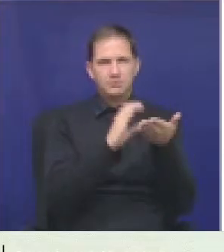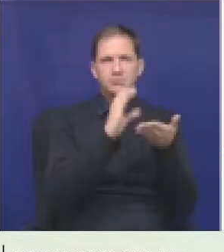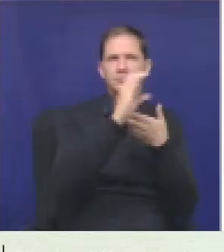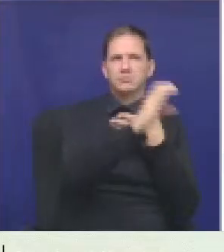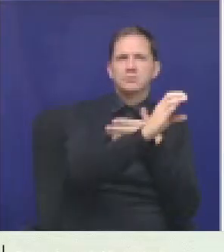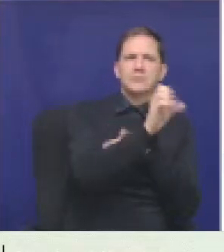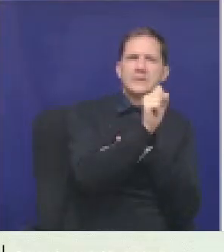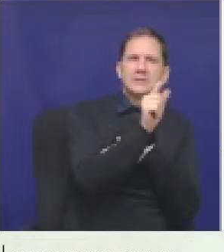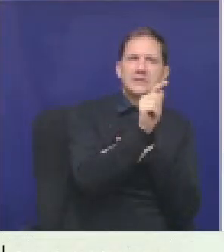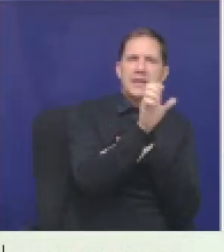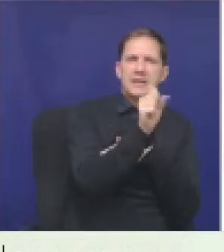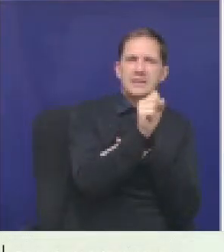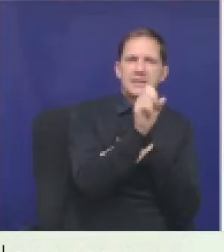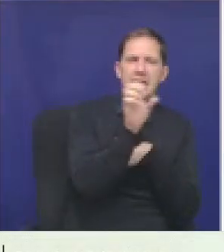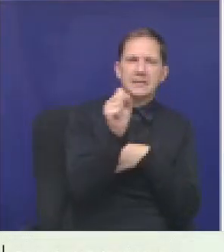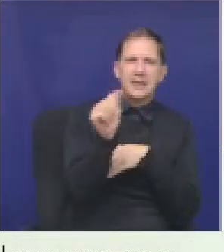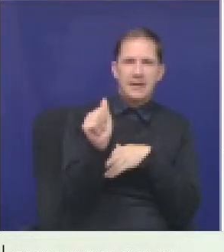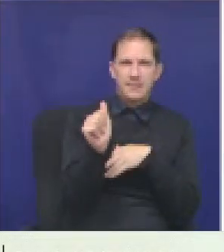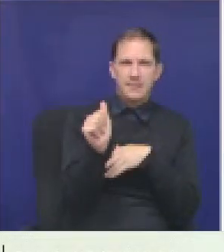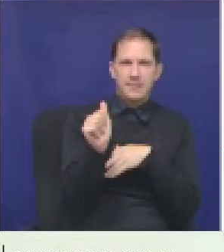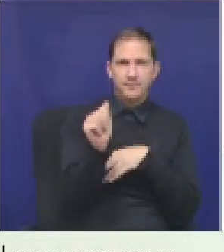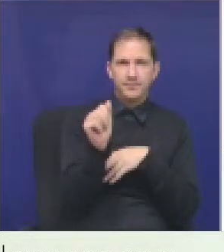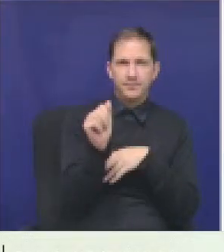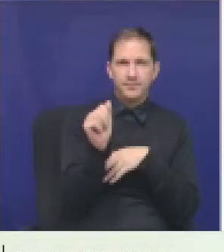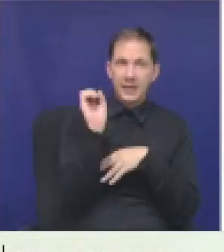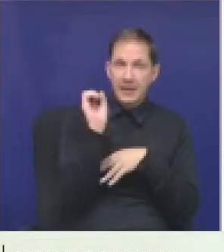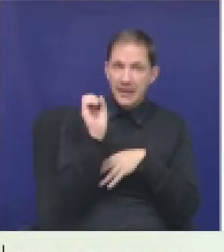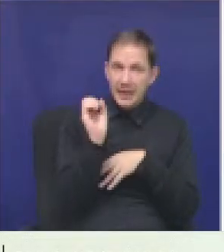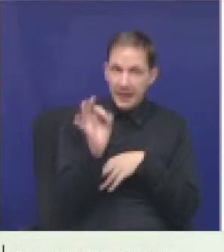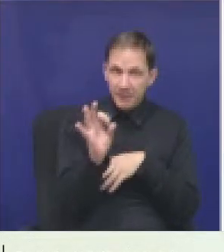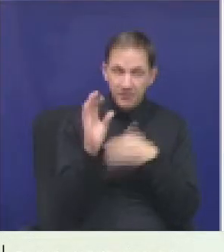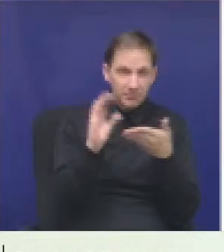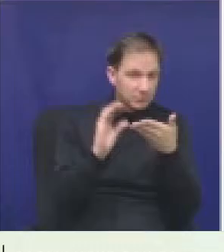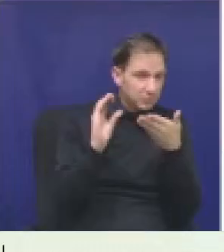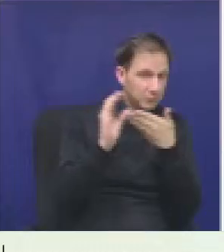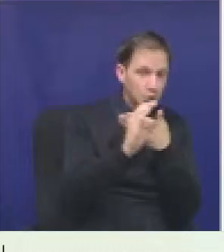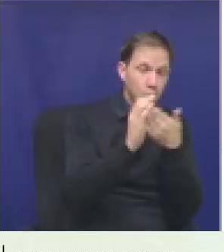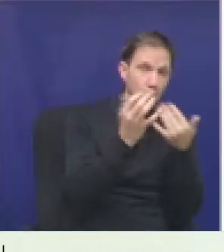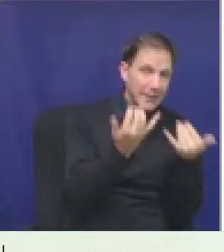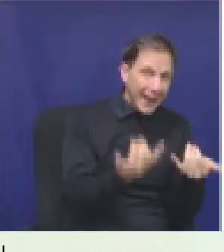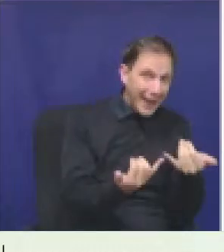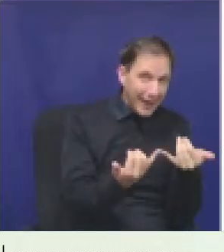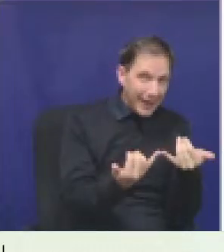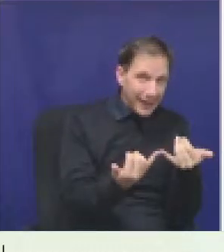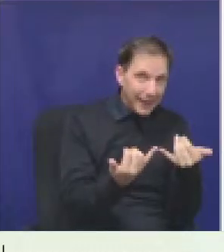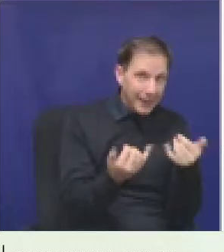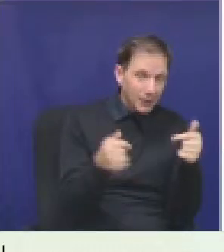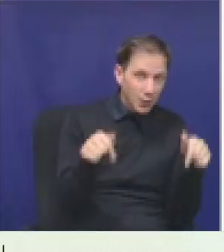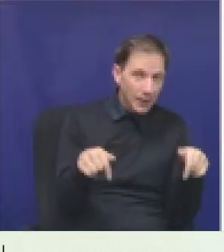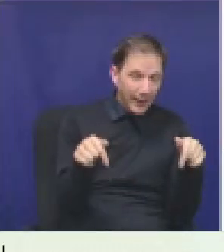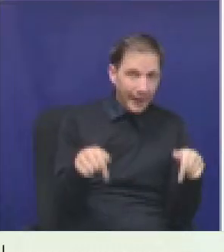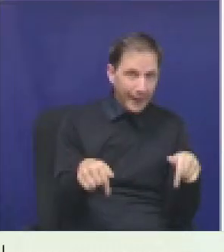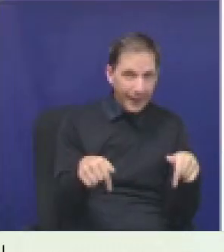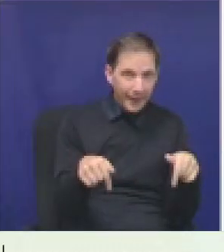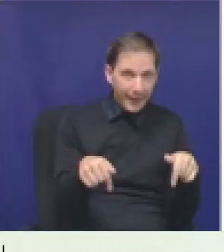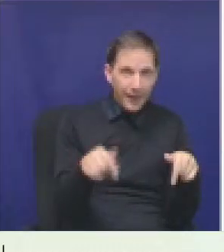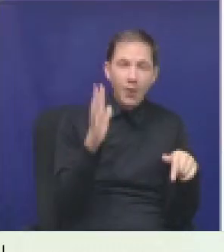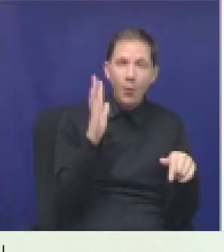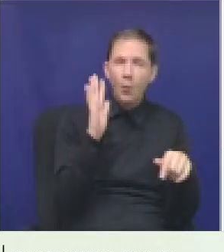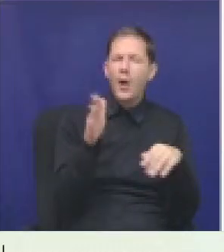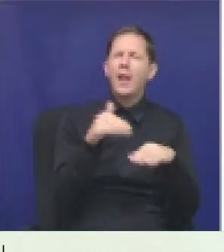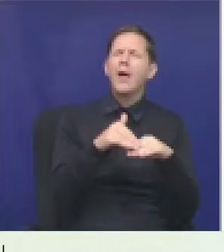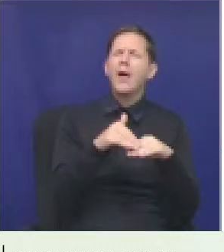If we made the investment of 300 million rands for Stats SA today, we would have